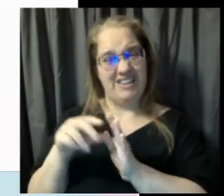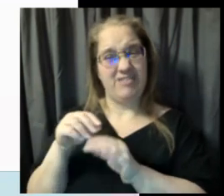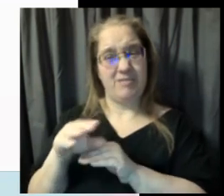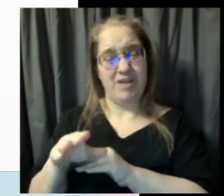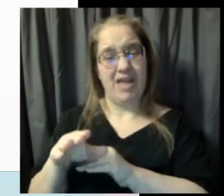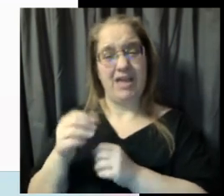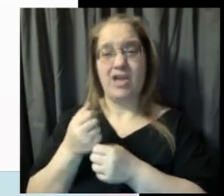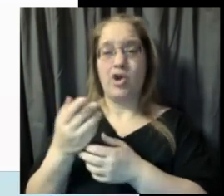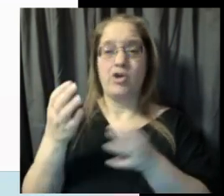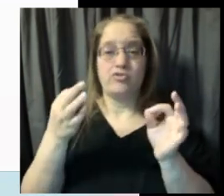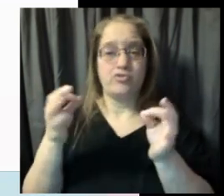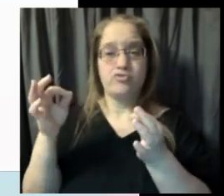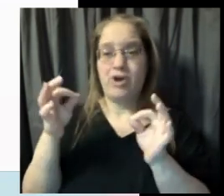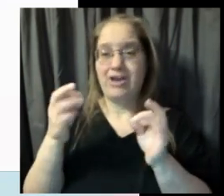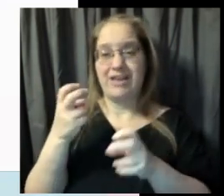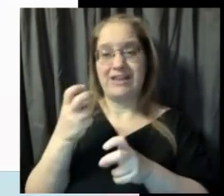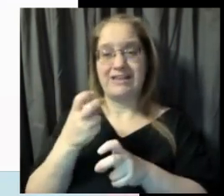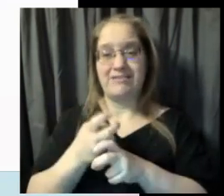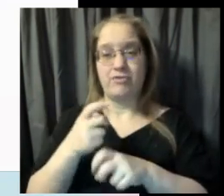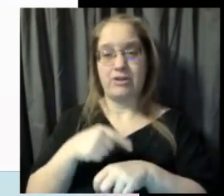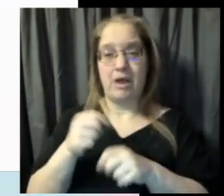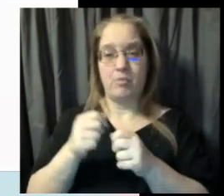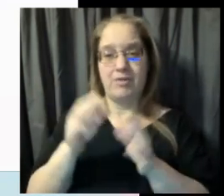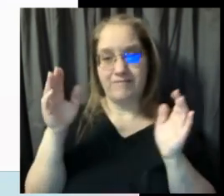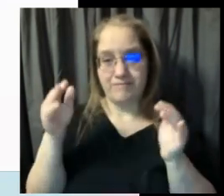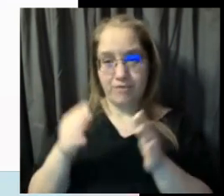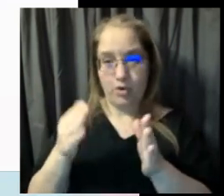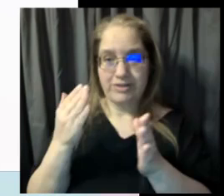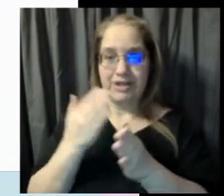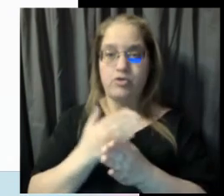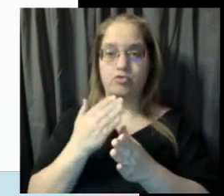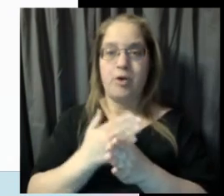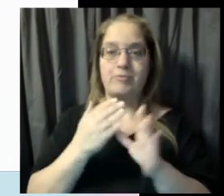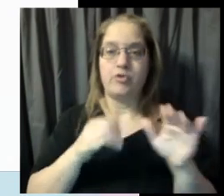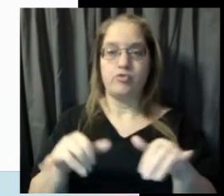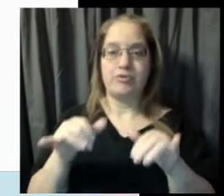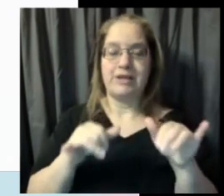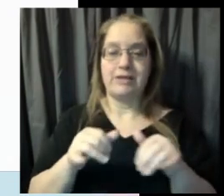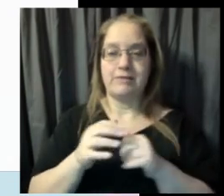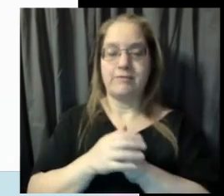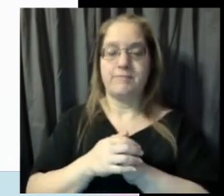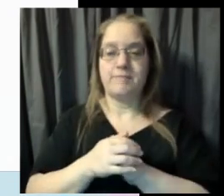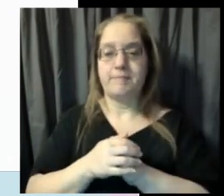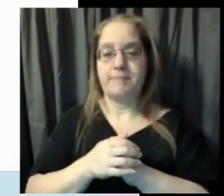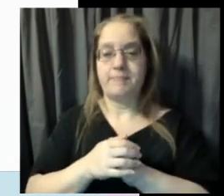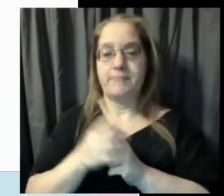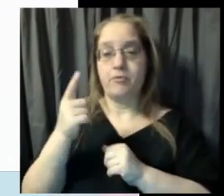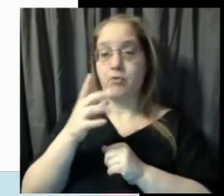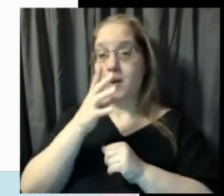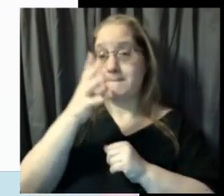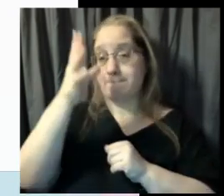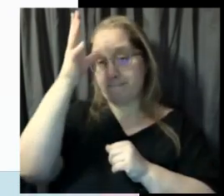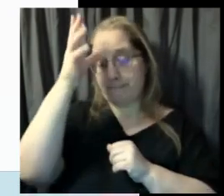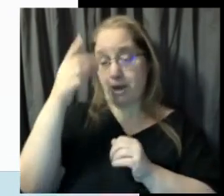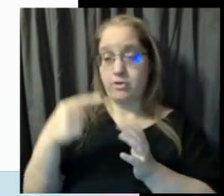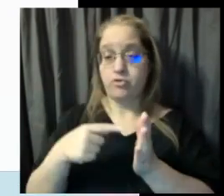to distractions and difficulty with focus and disruptions in routine. So for